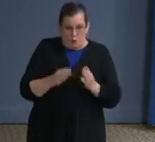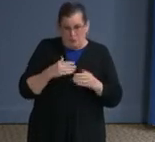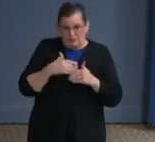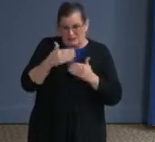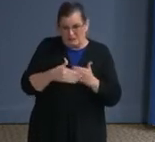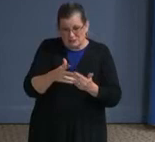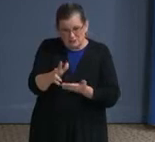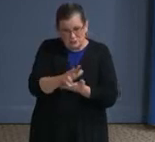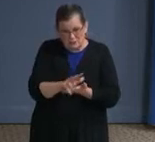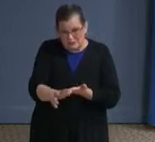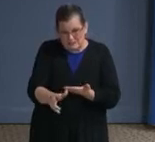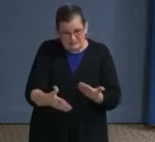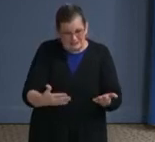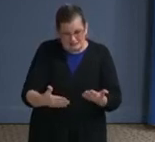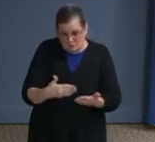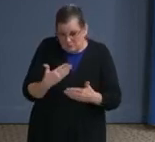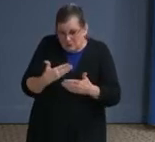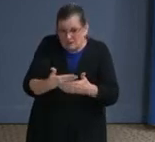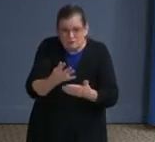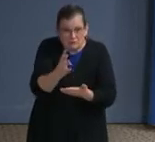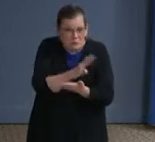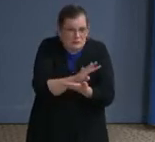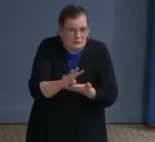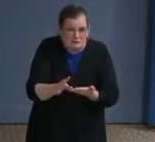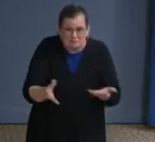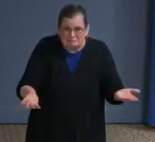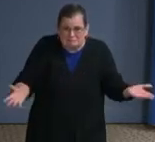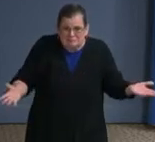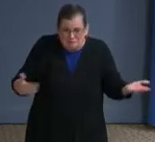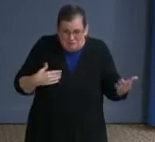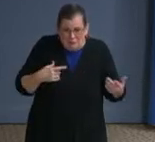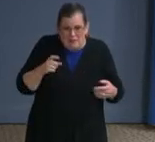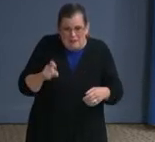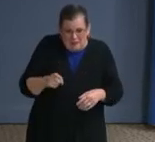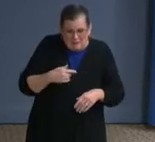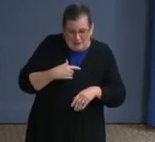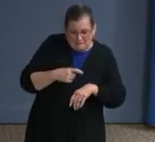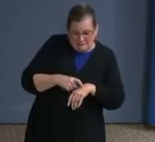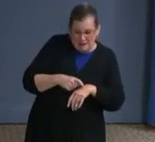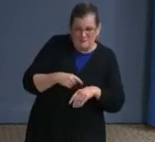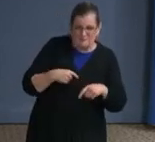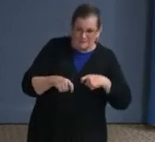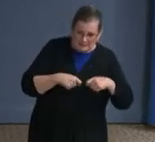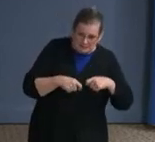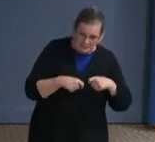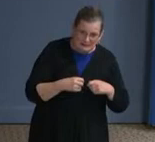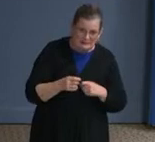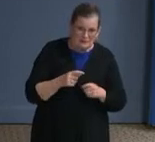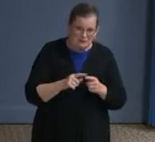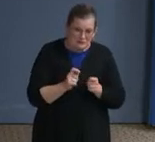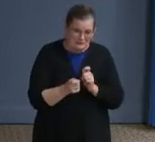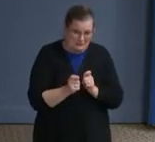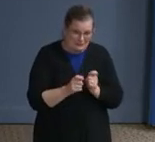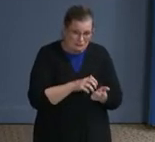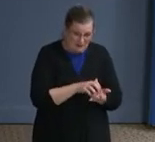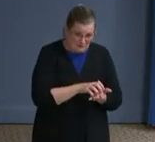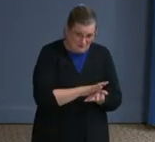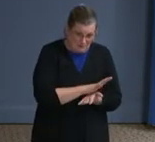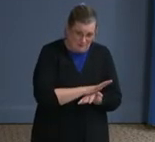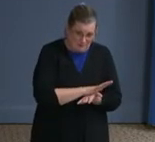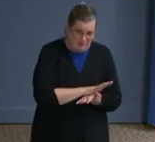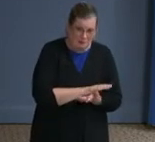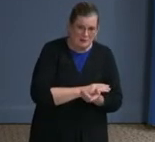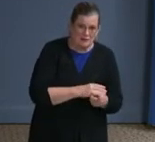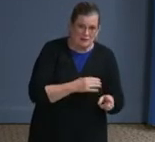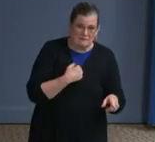in the next 4 weeks, or longer. So we have time to look at this. And if Councilmember Silverman wants to go forward with